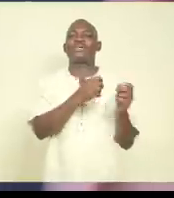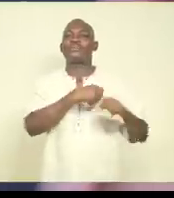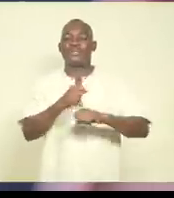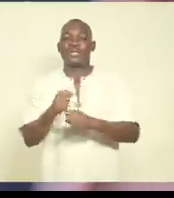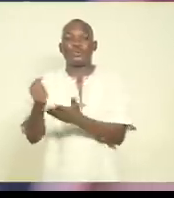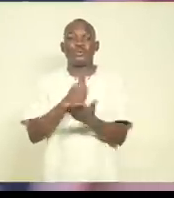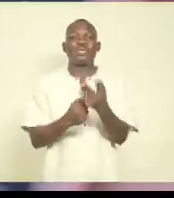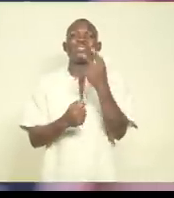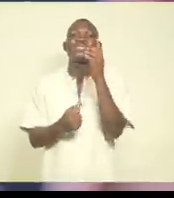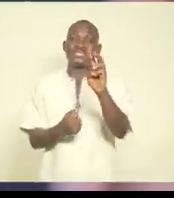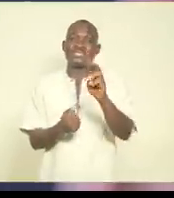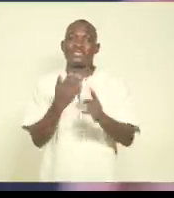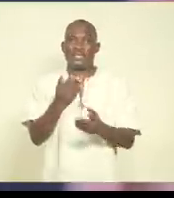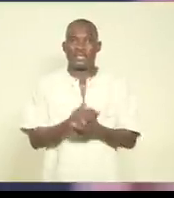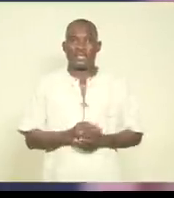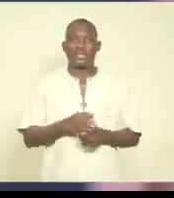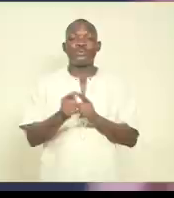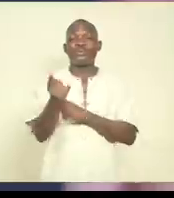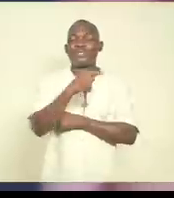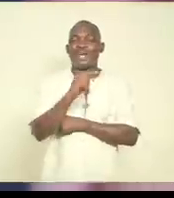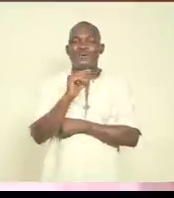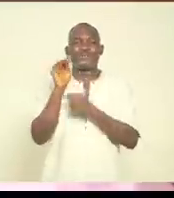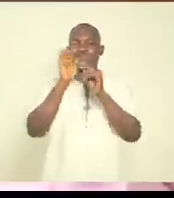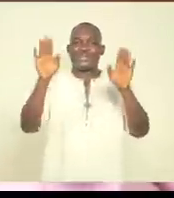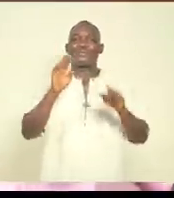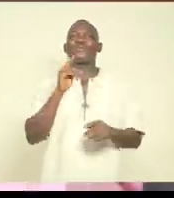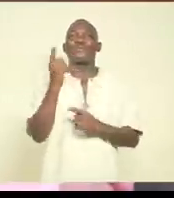your golden touch. And of course, today is the big day.